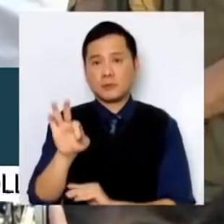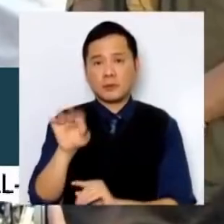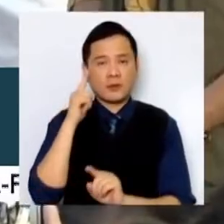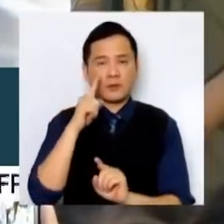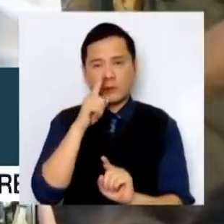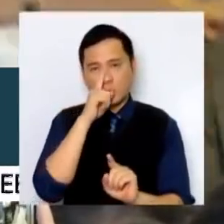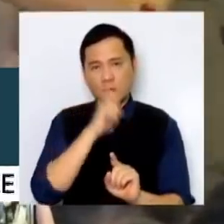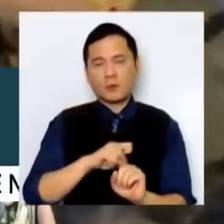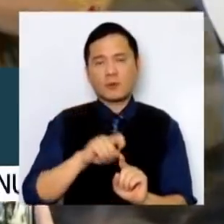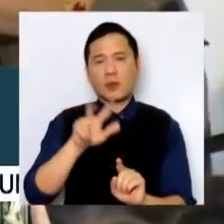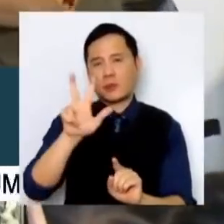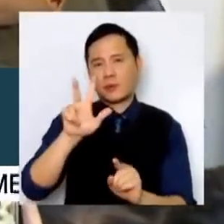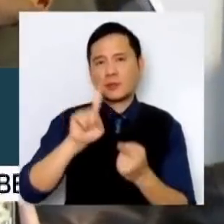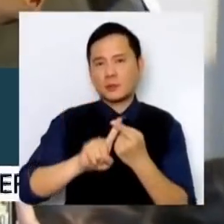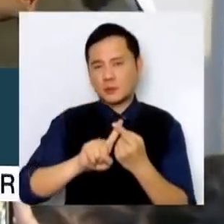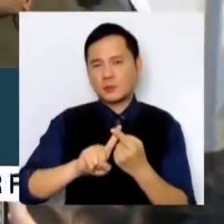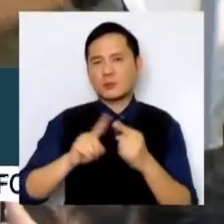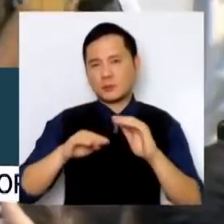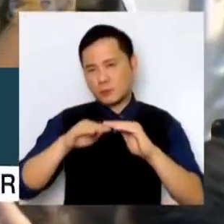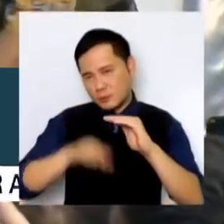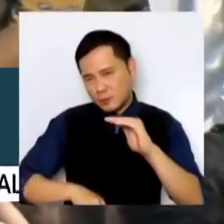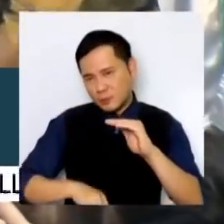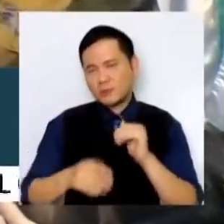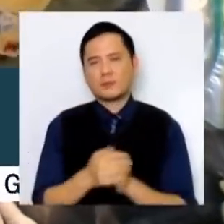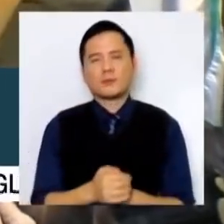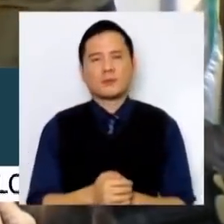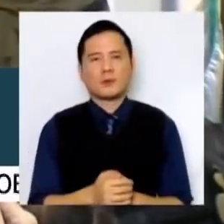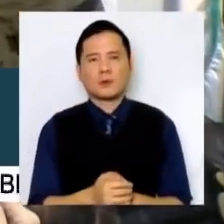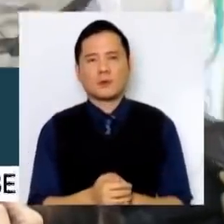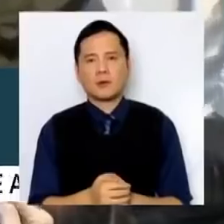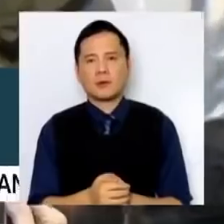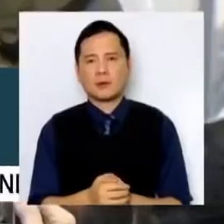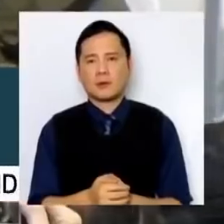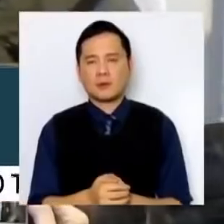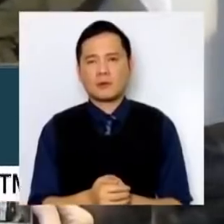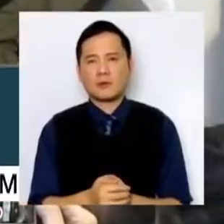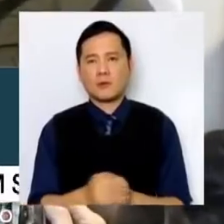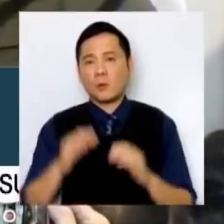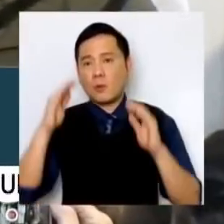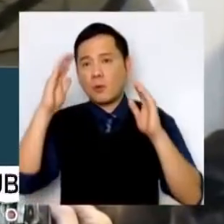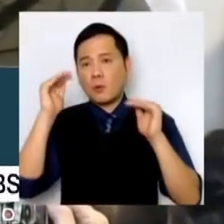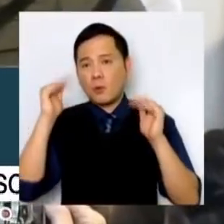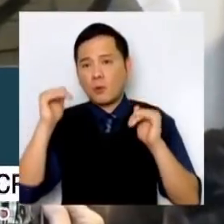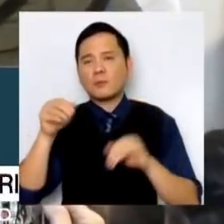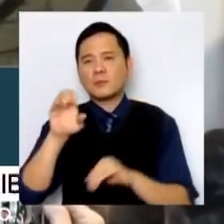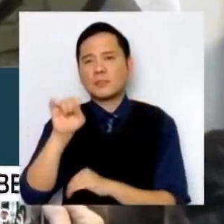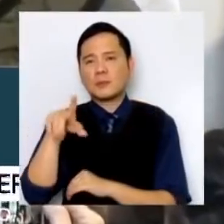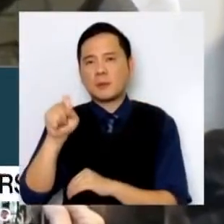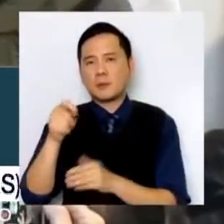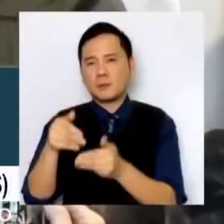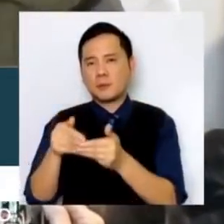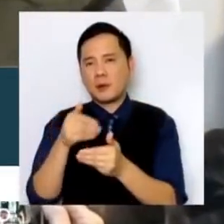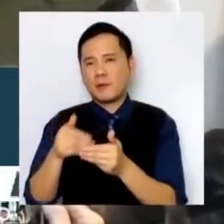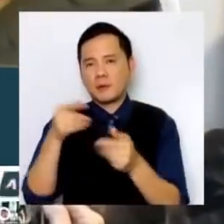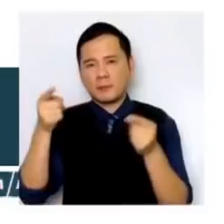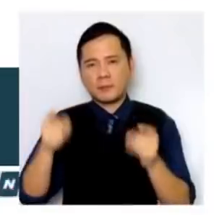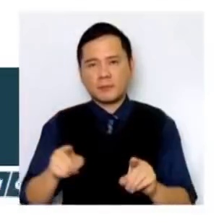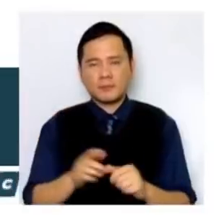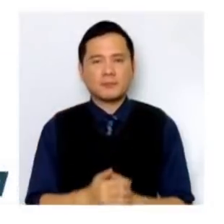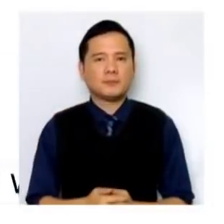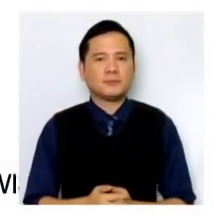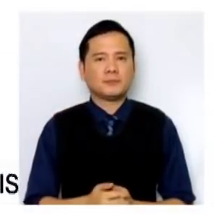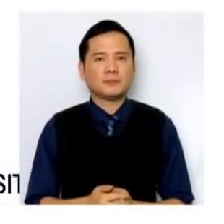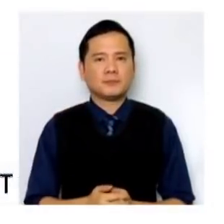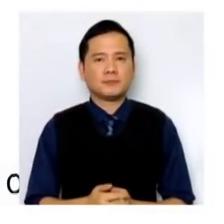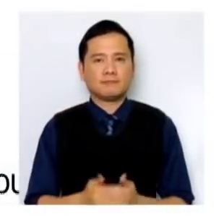aged 3 years old and below before the end of the third quarter of this year. Carmina? Thanks a lot, Wena